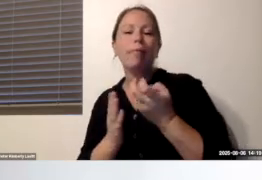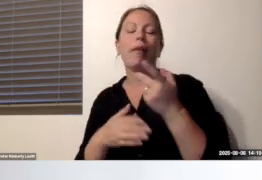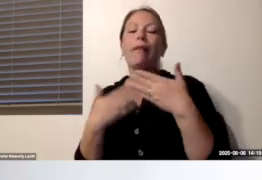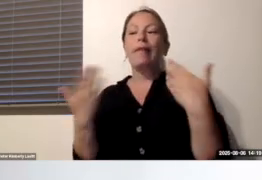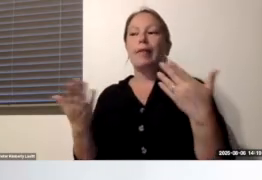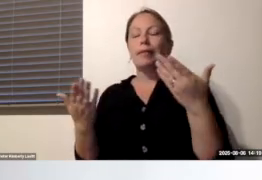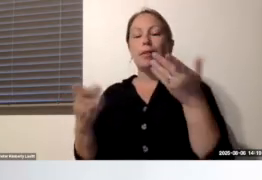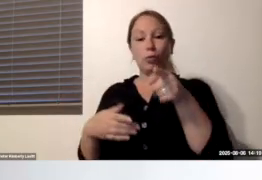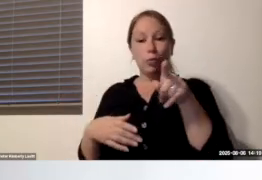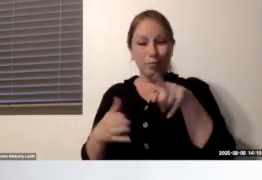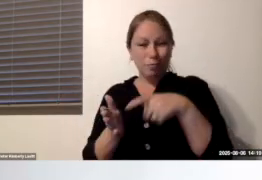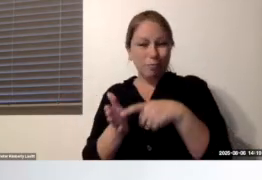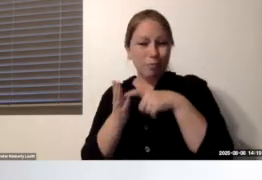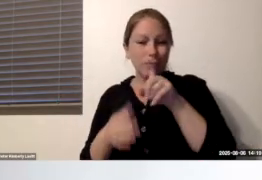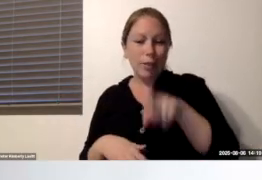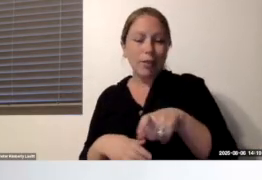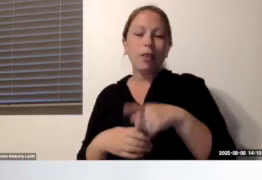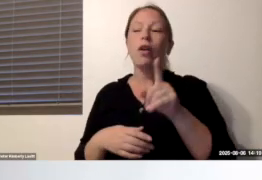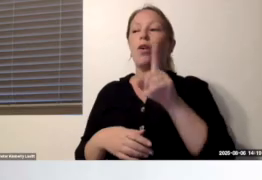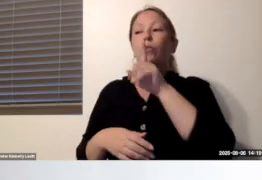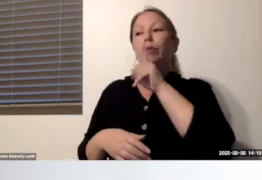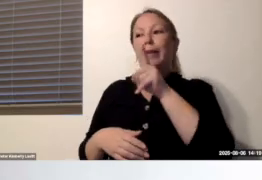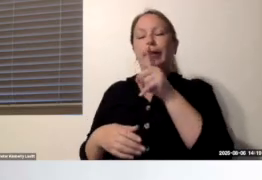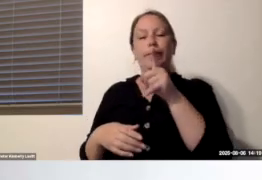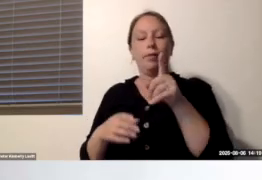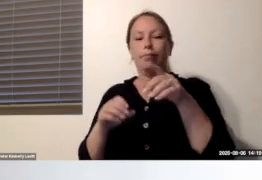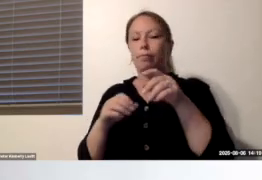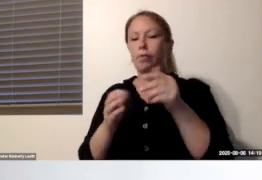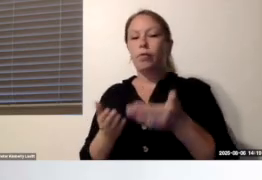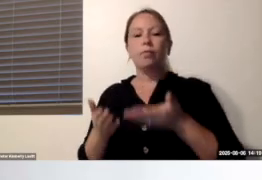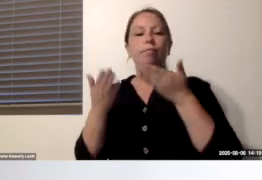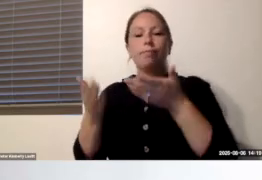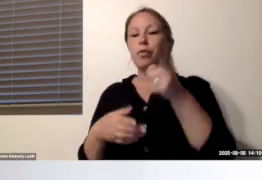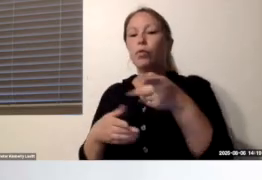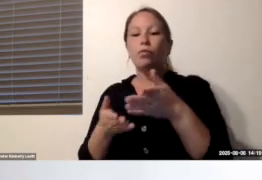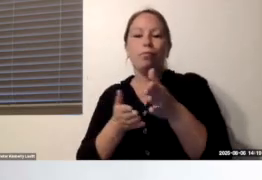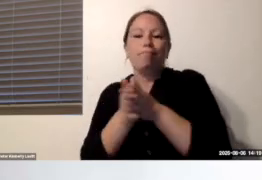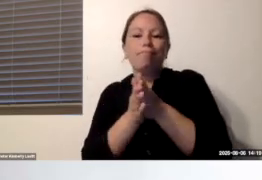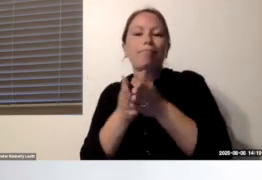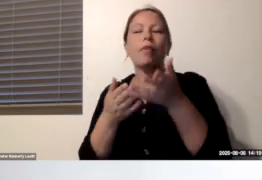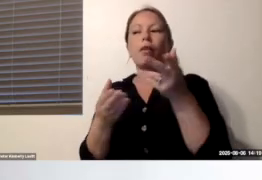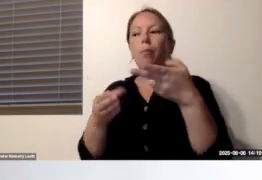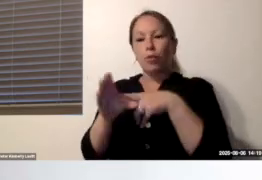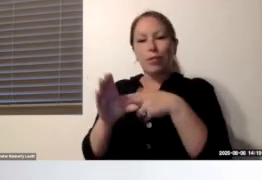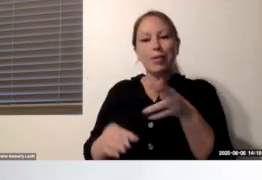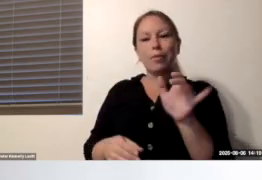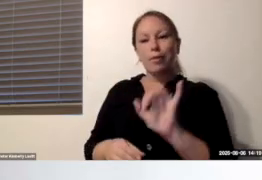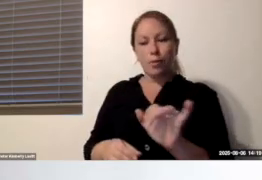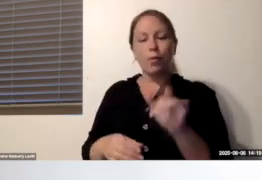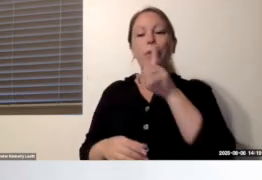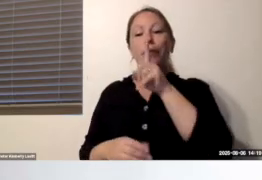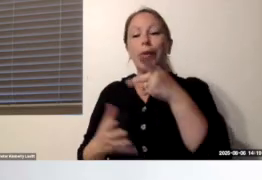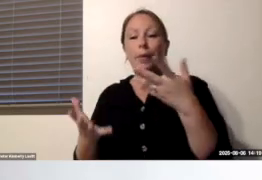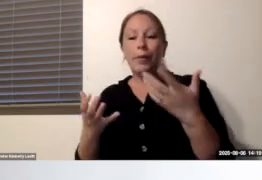And so I absolutely want to encourage you to participate in those as well. So what I'm going to commit to for you is I'd really